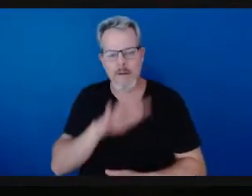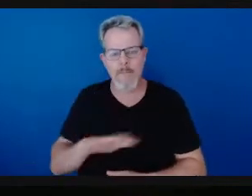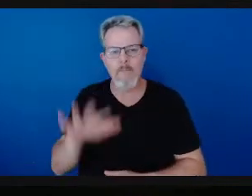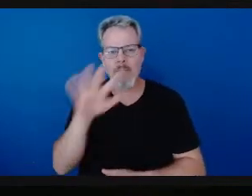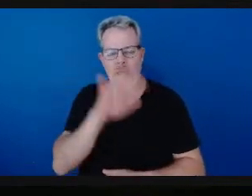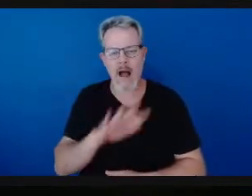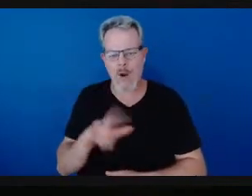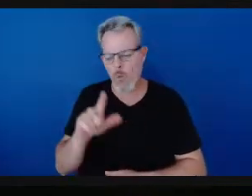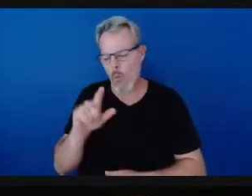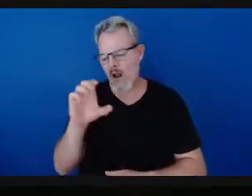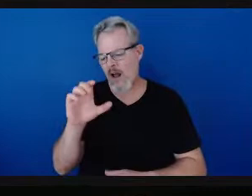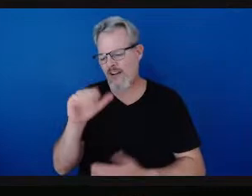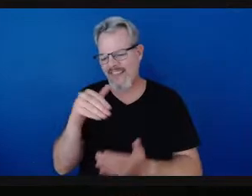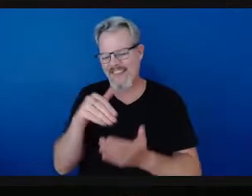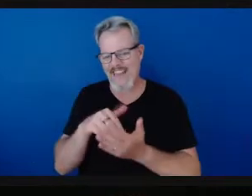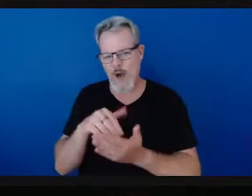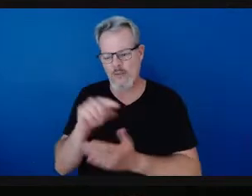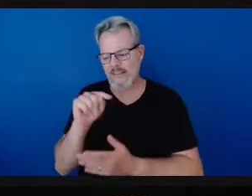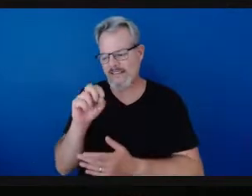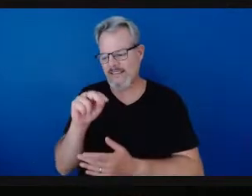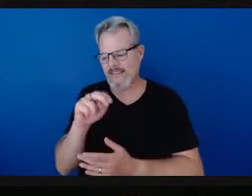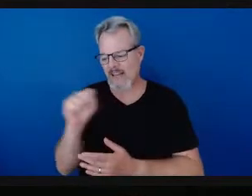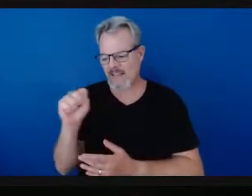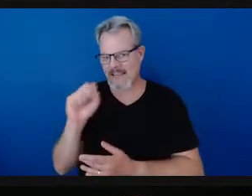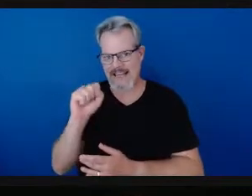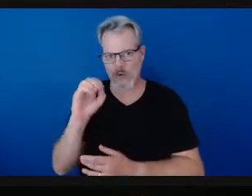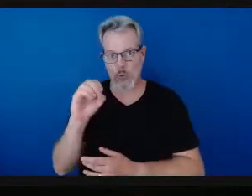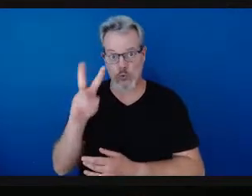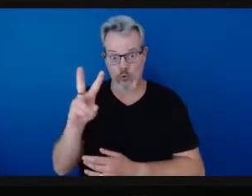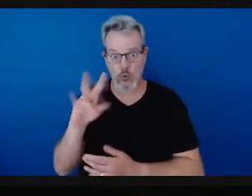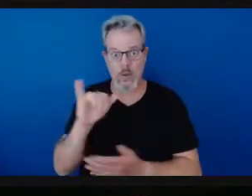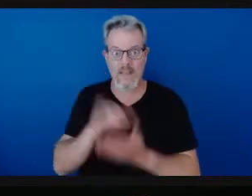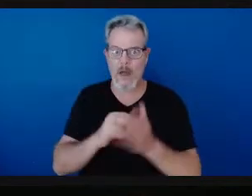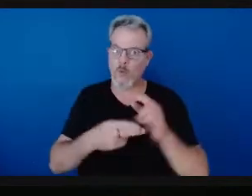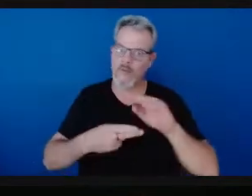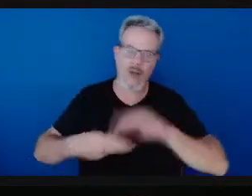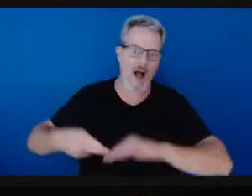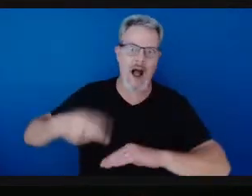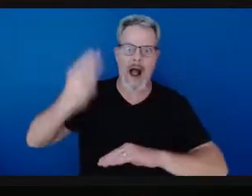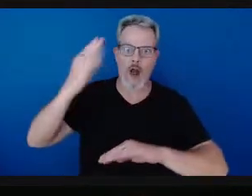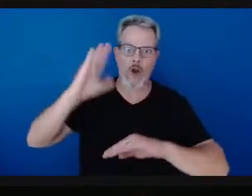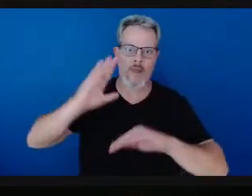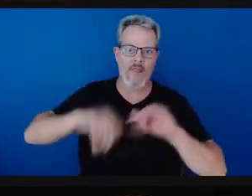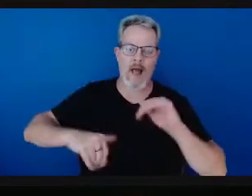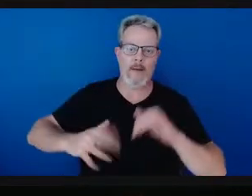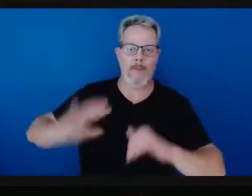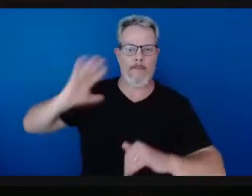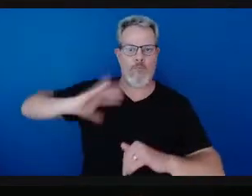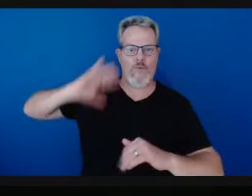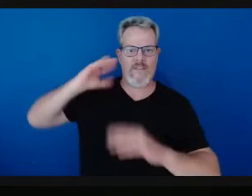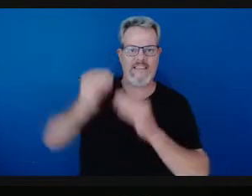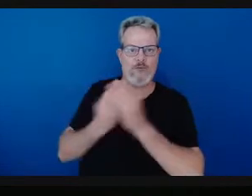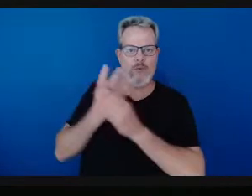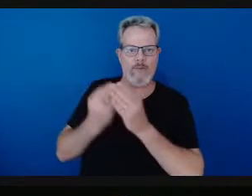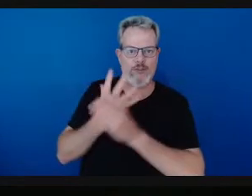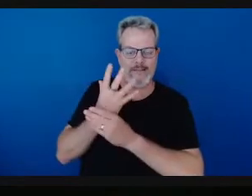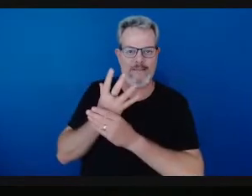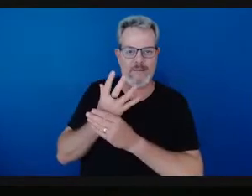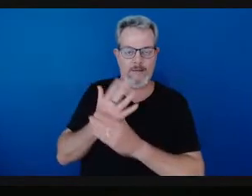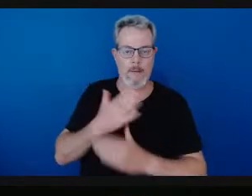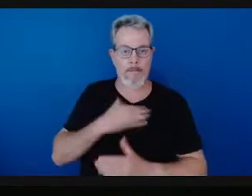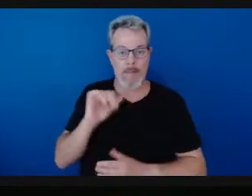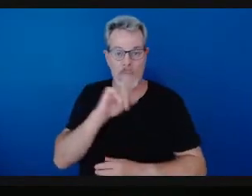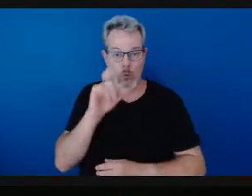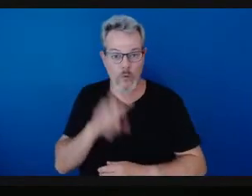tons SO2 per day, which was higher than, the previous eruptions, essentially. Now, my question is was it